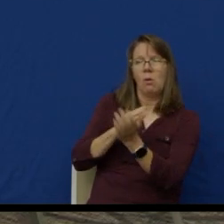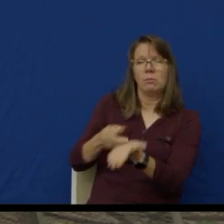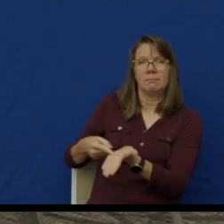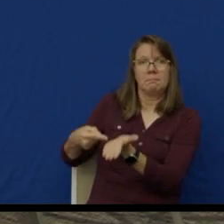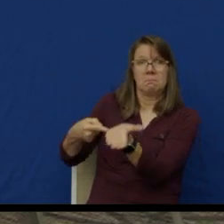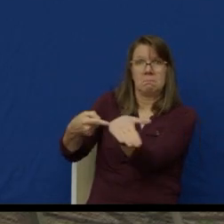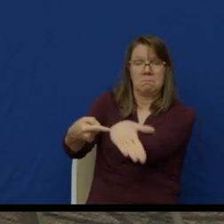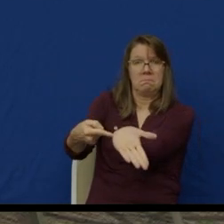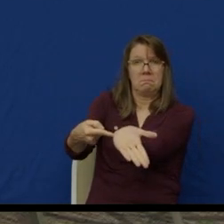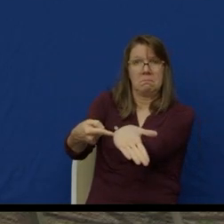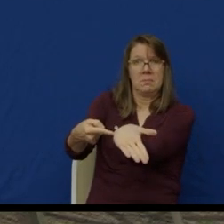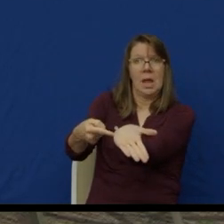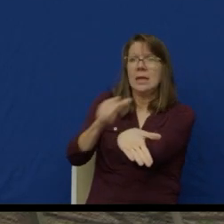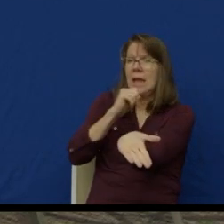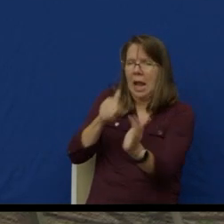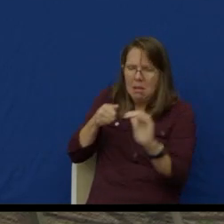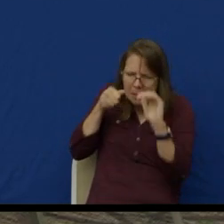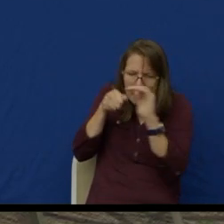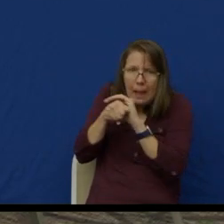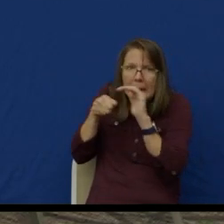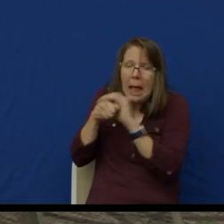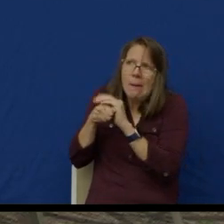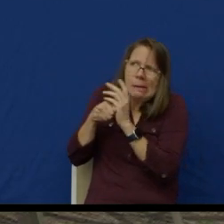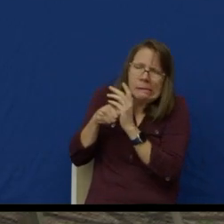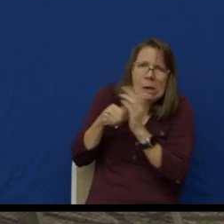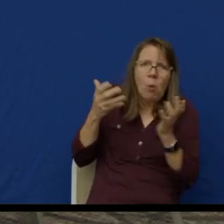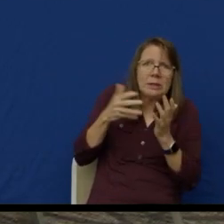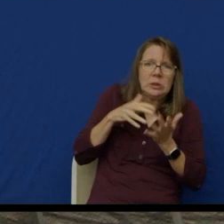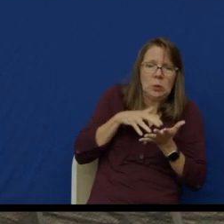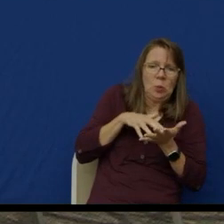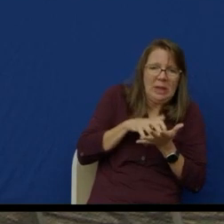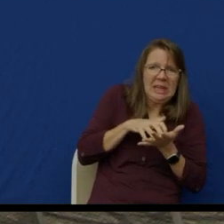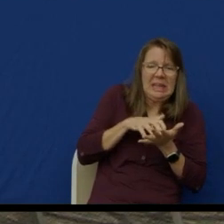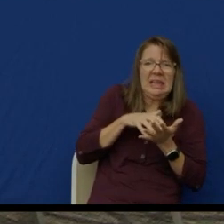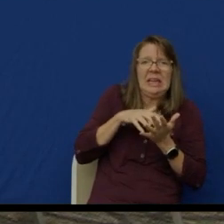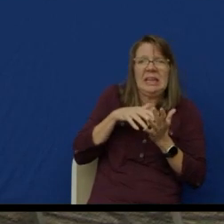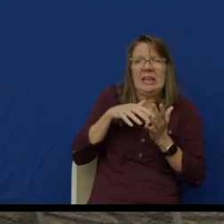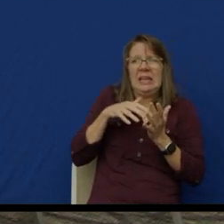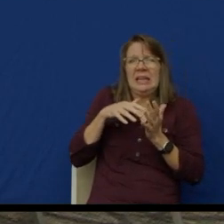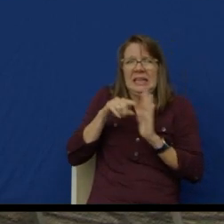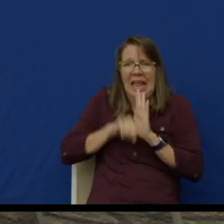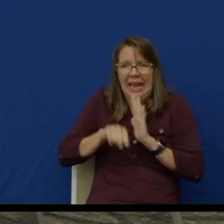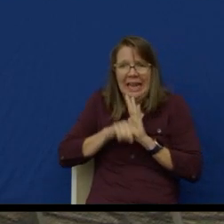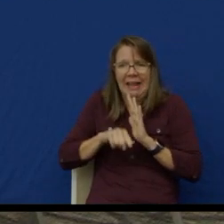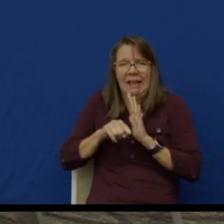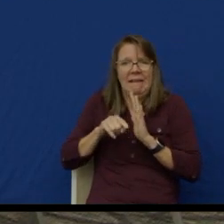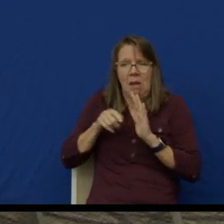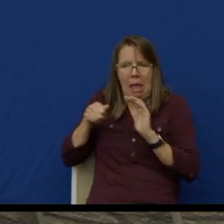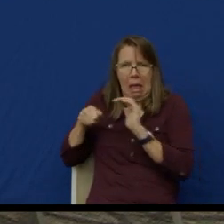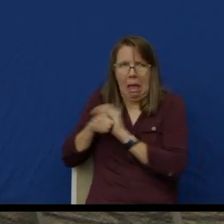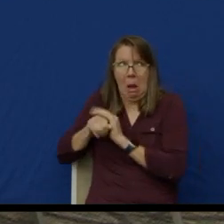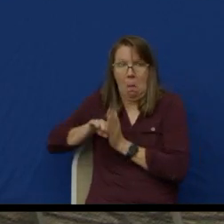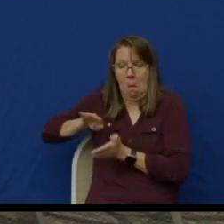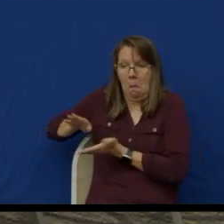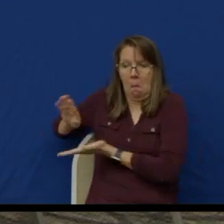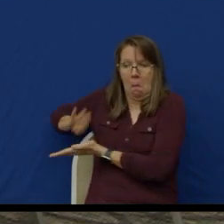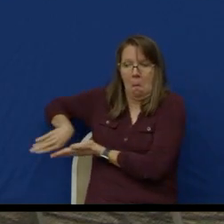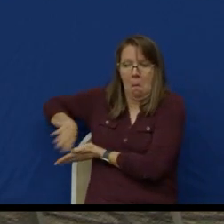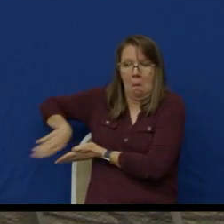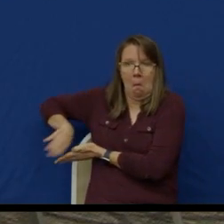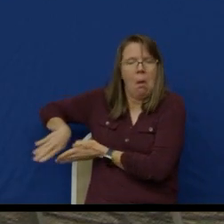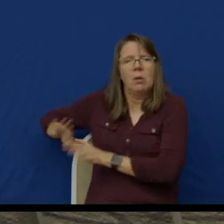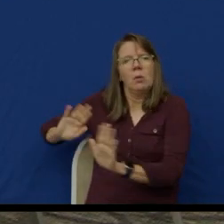have vulnerabilities and challenges that must be addressed, particularly our students' performance around numeracy